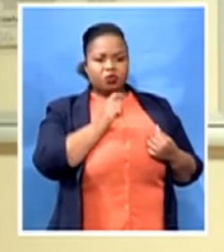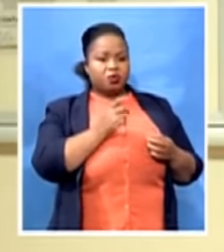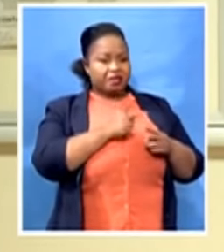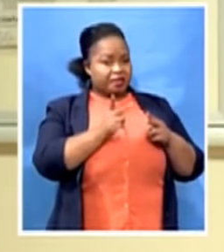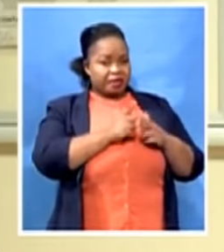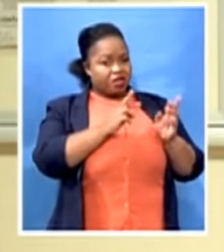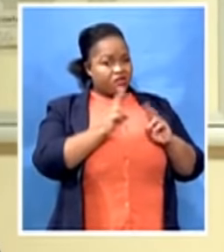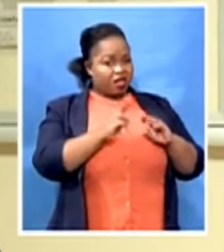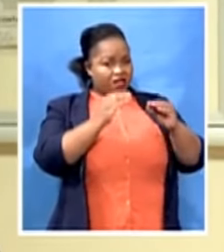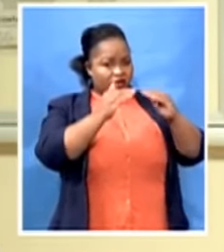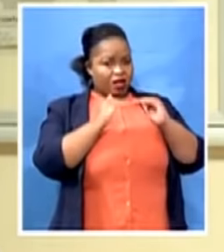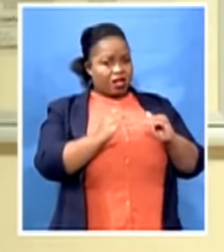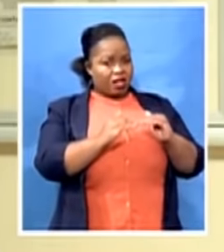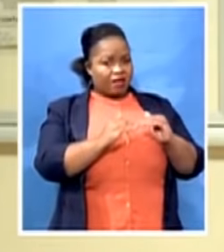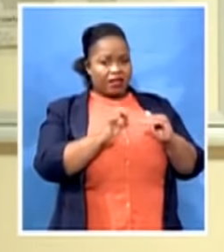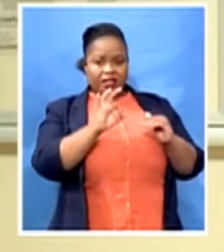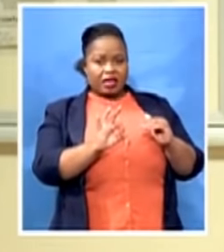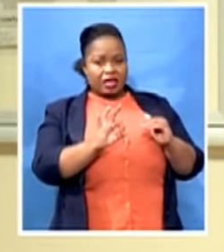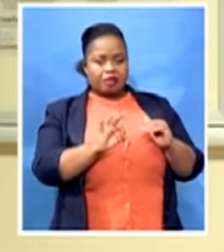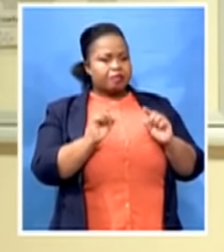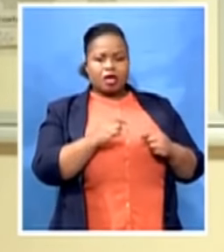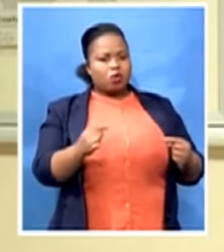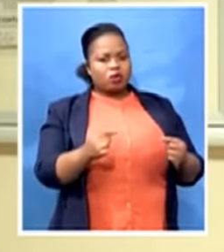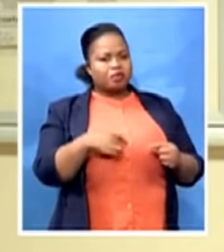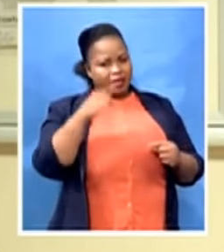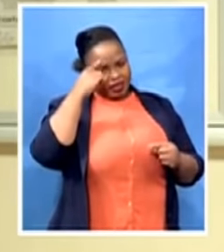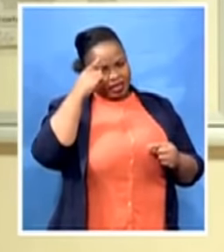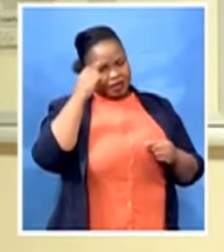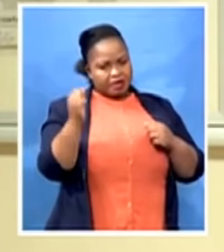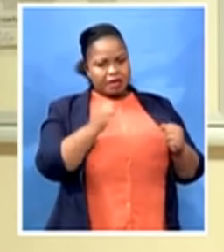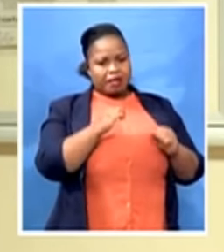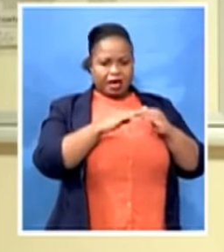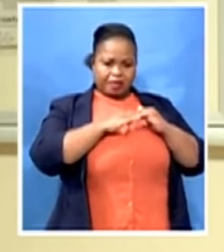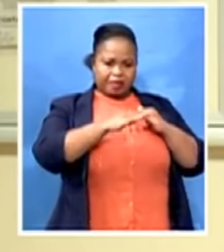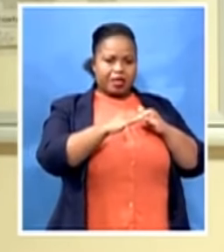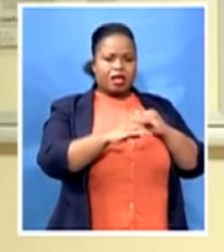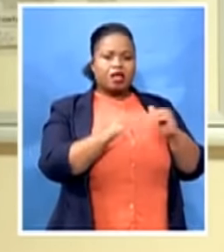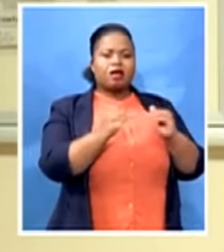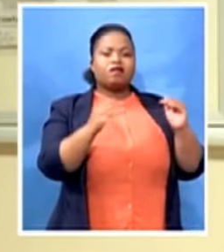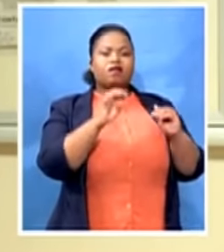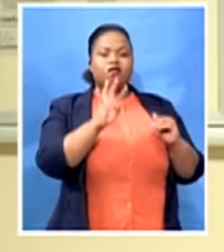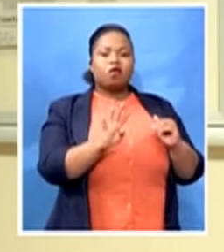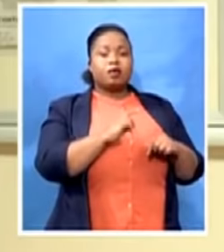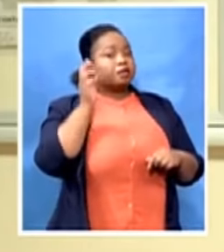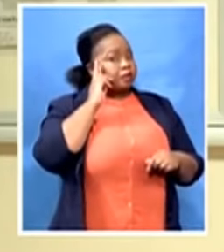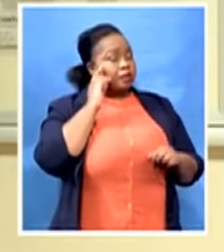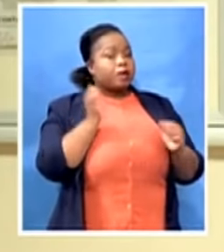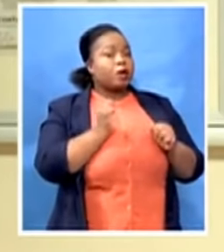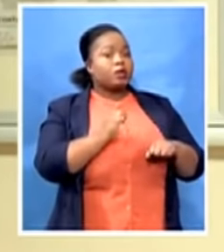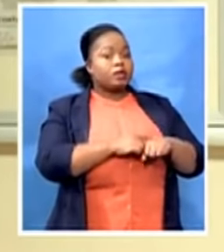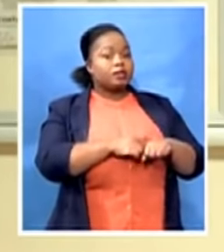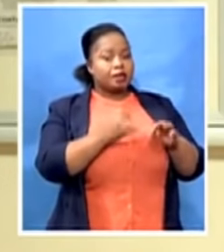Bloemfontein. I think we must remain to level 4 in Free State. And we must remember this is winter time and this virus is increasing now.